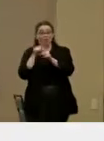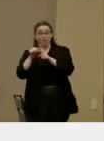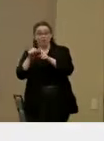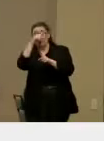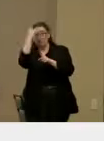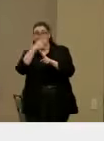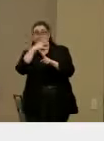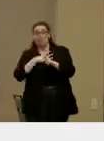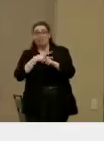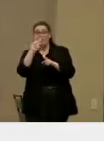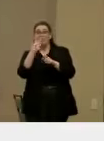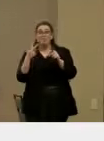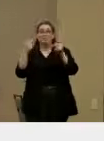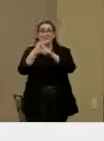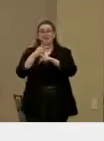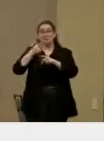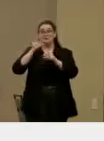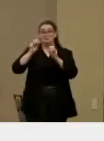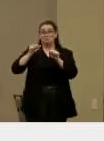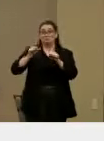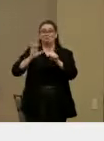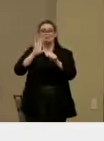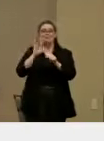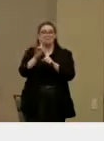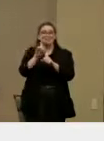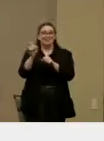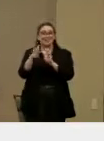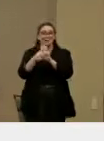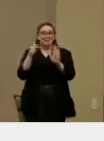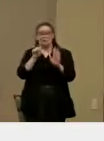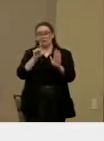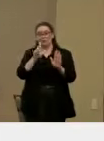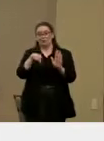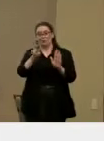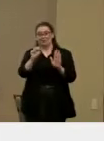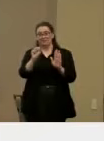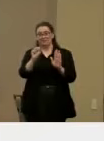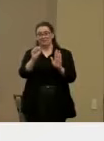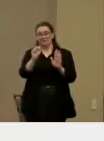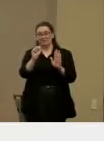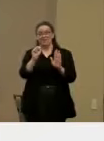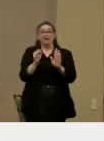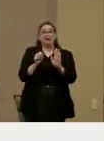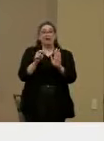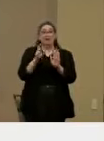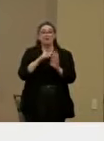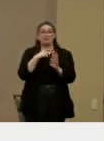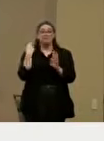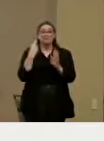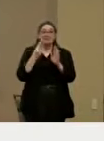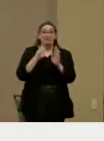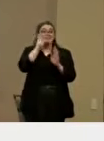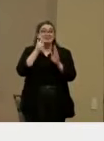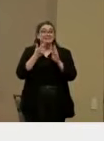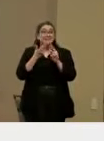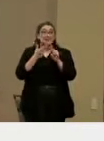are 3 times more likely to be diagnosed with lupus. And the risk of hyperpigmentation